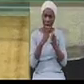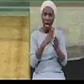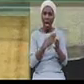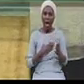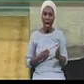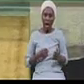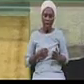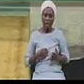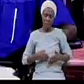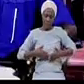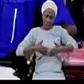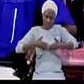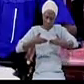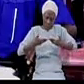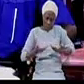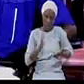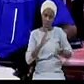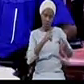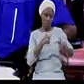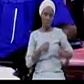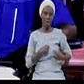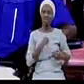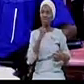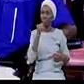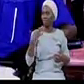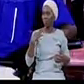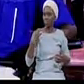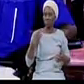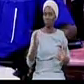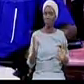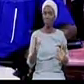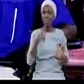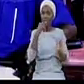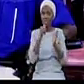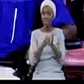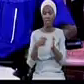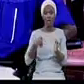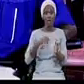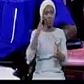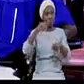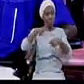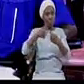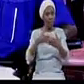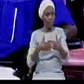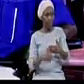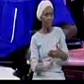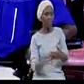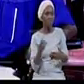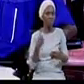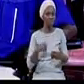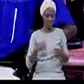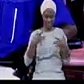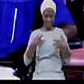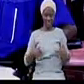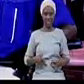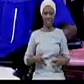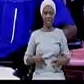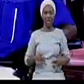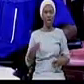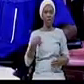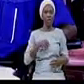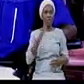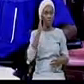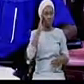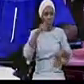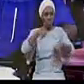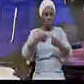heart, not your garment. It says we should go beyond the external, and go beyond the visible, and